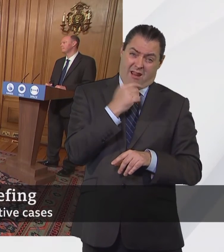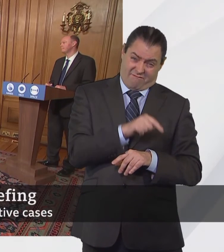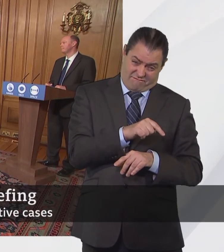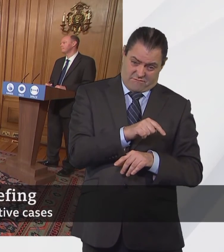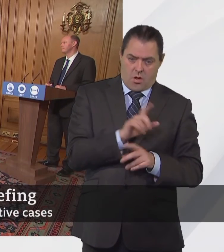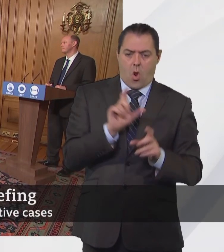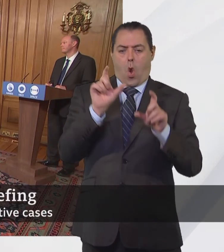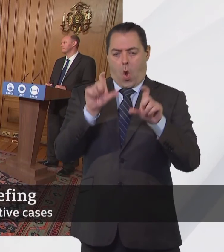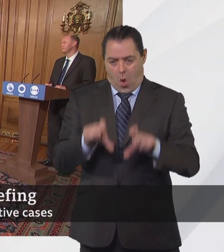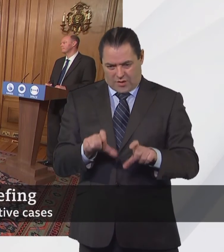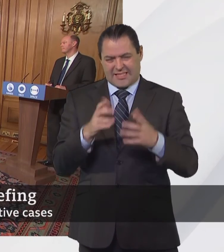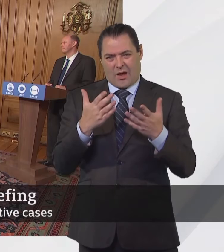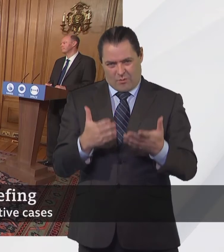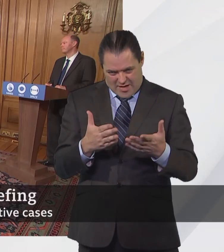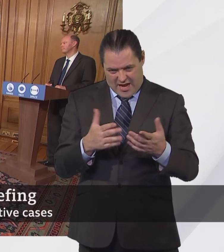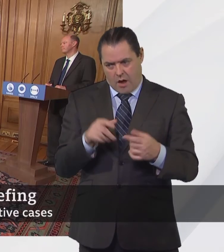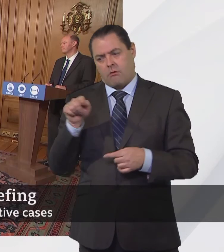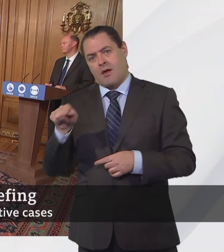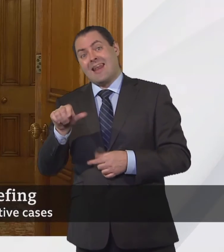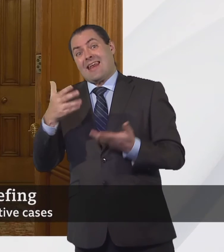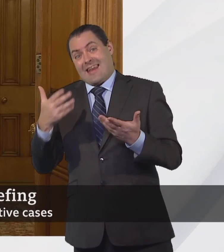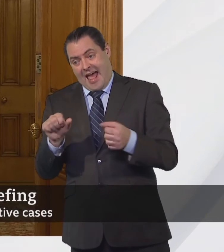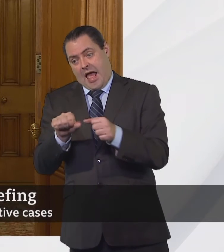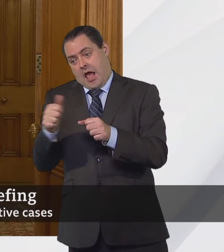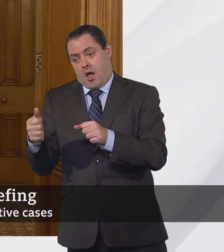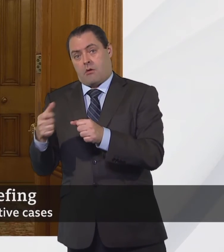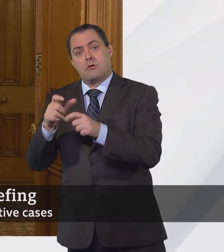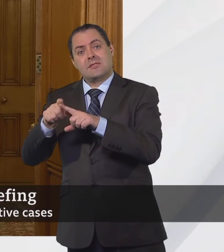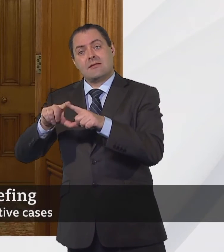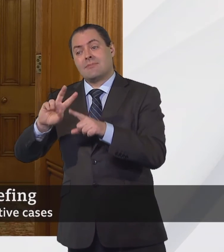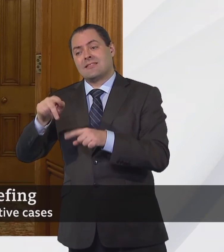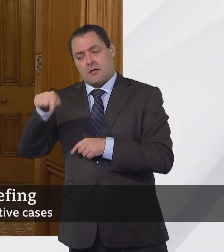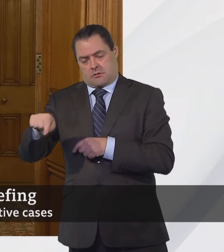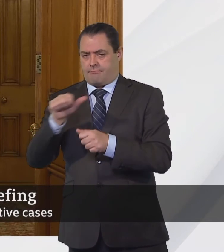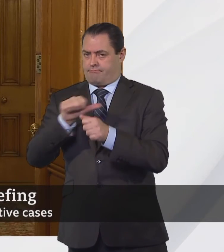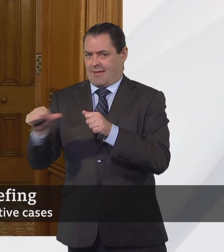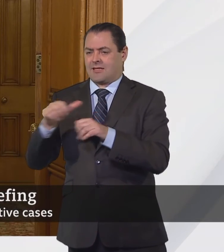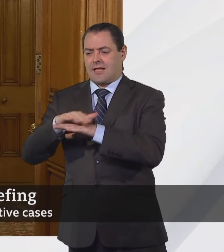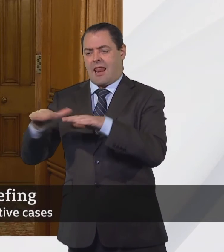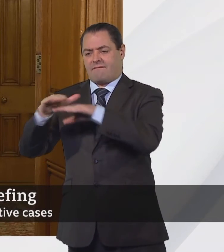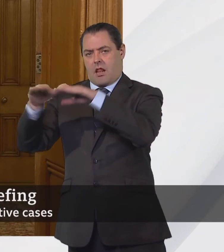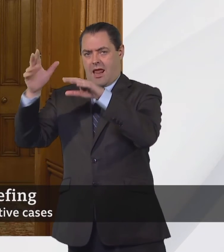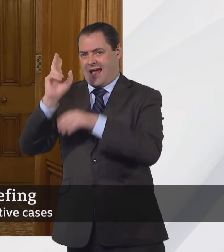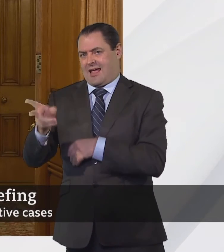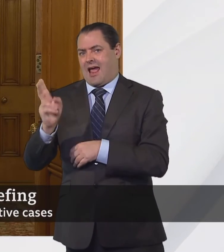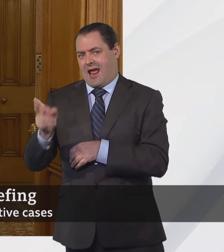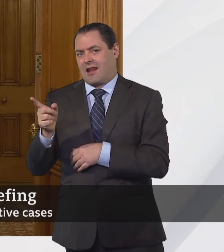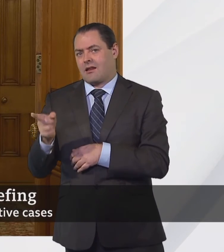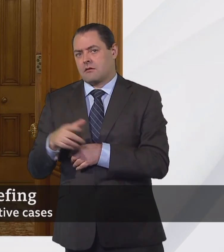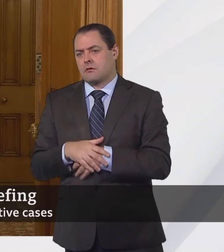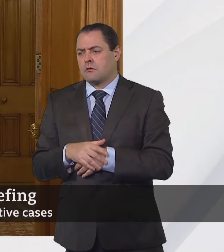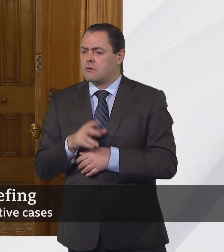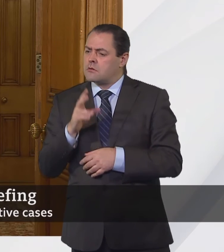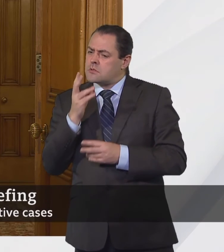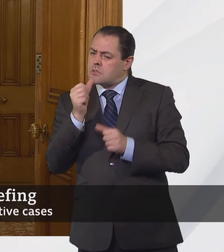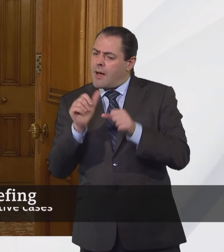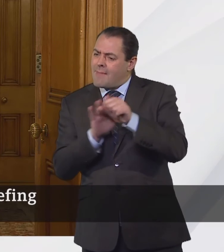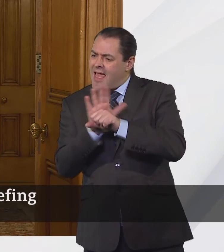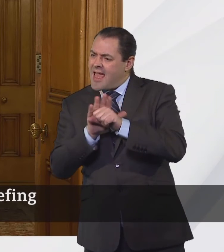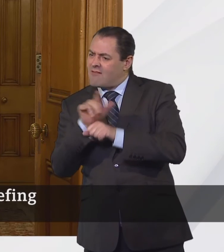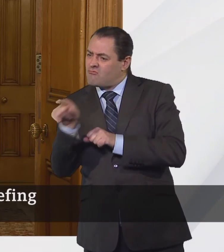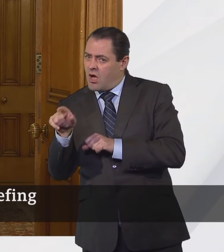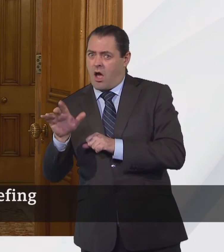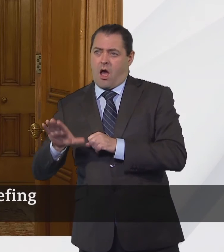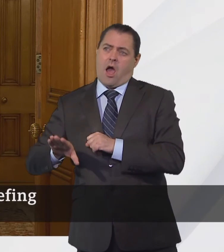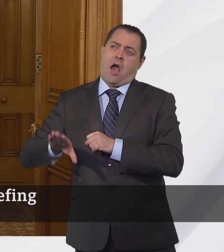regional approach is the right way to go now. I think if you look at the disparity in incidence in some places between some parts of